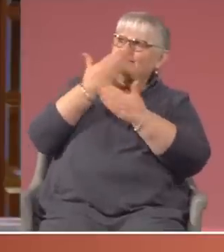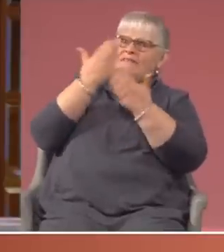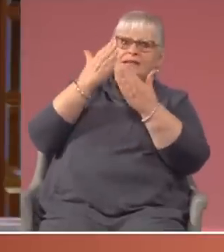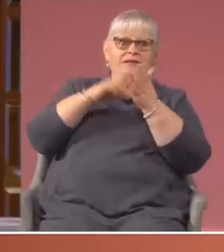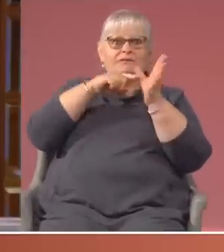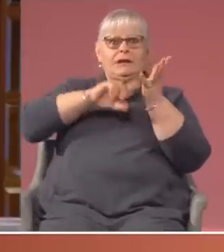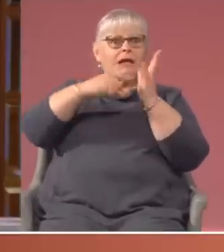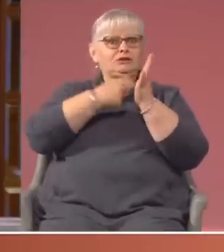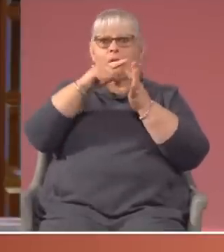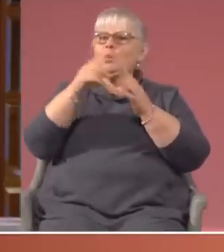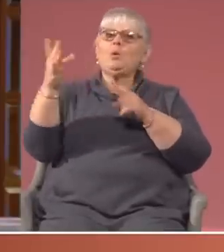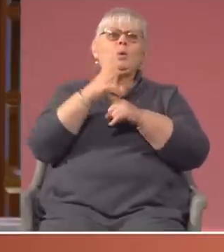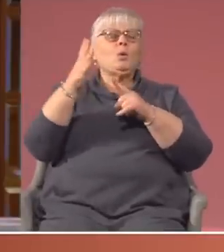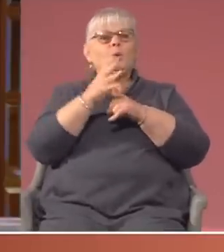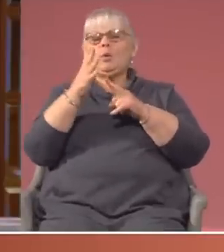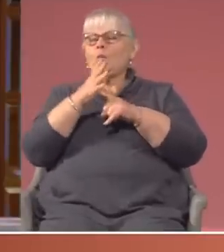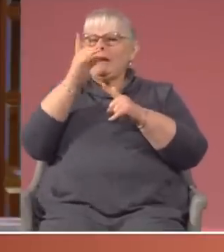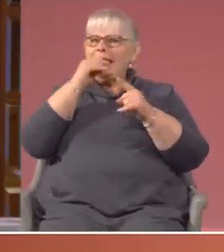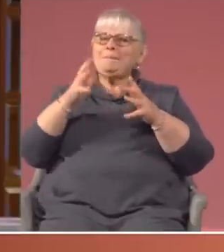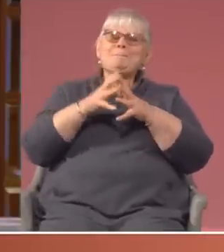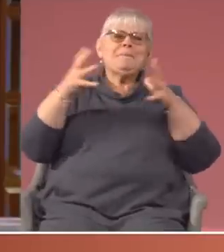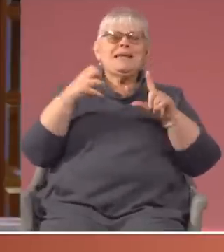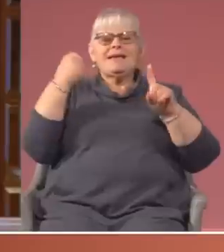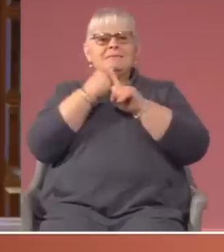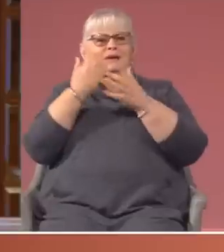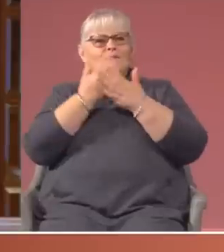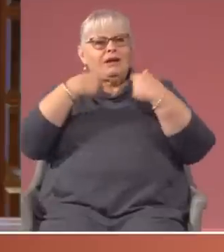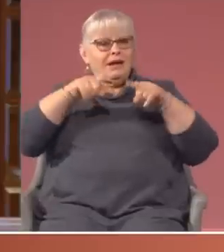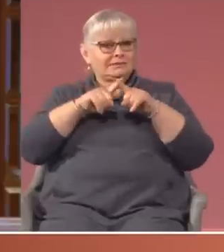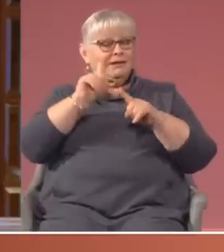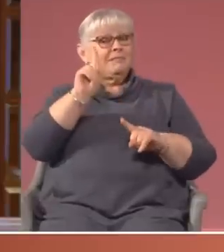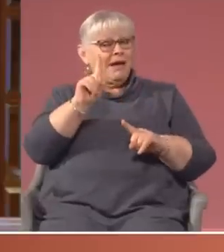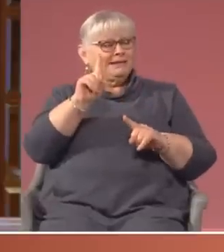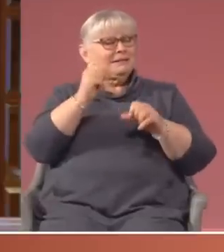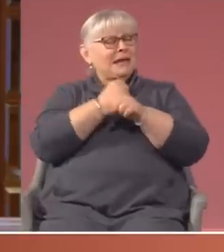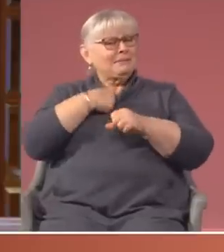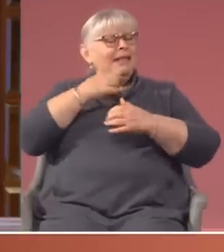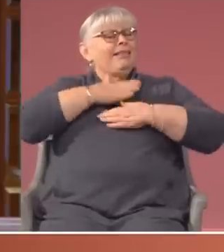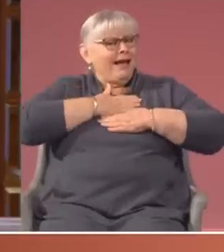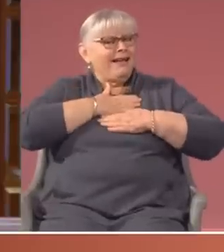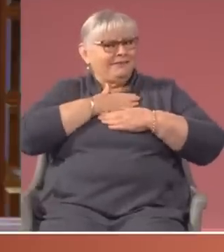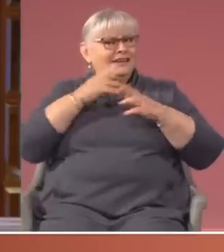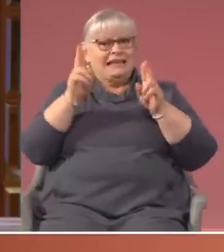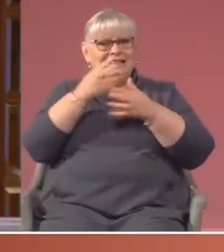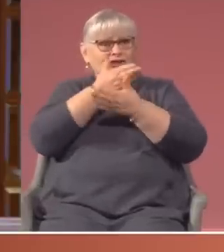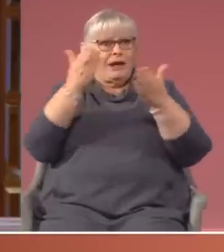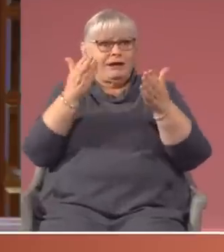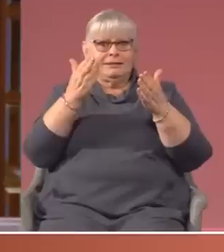are. It also sparked in me a love of nature and a fascination with the natural world.